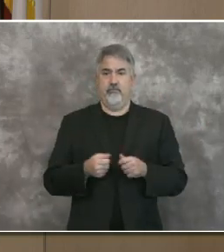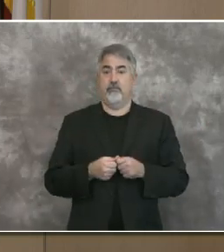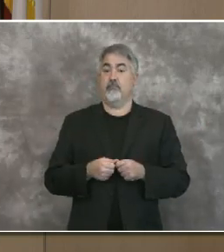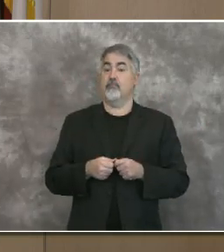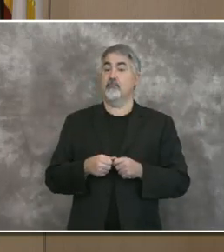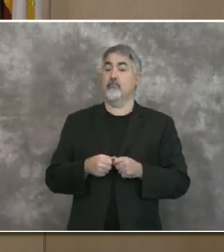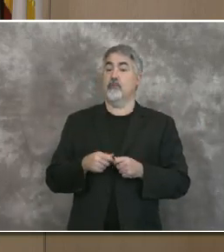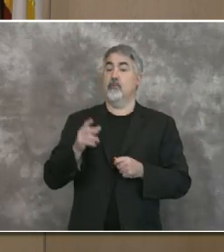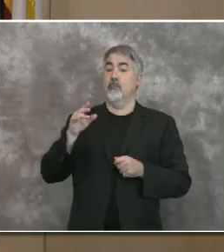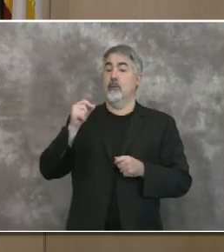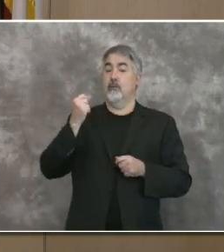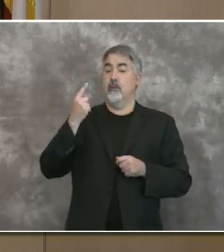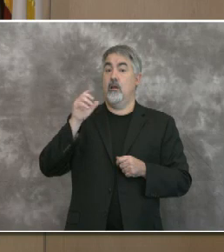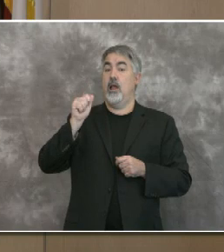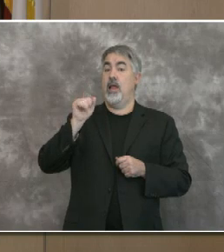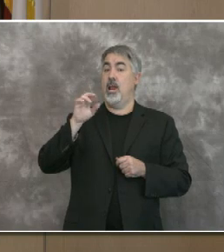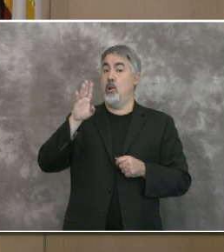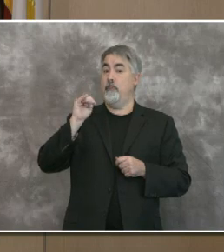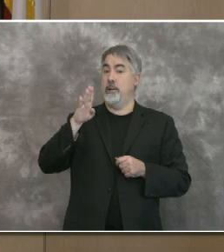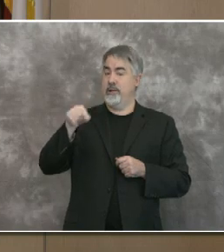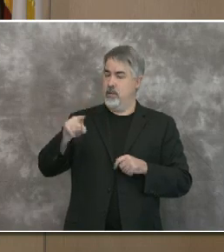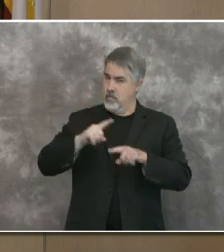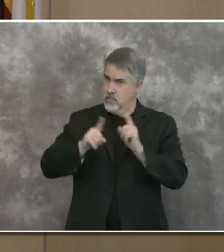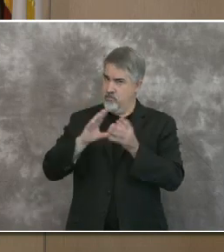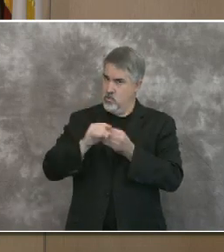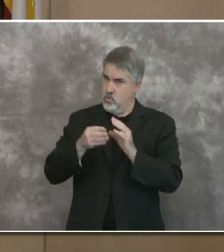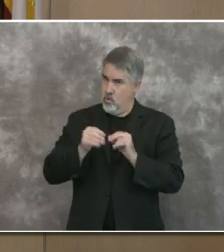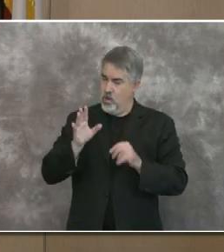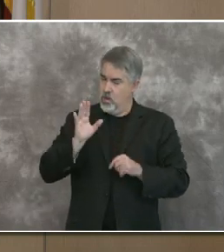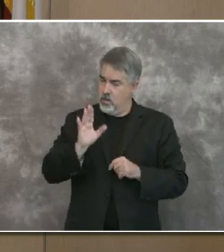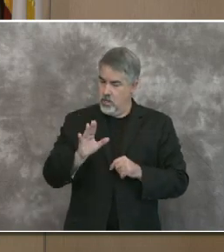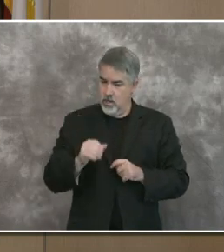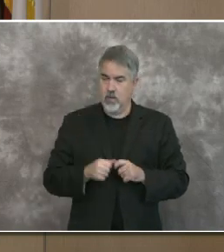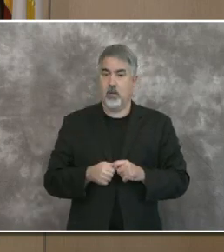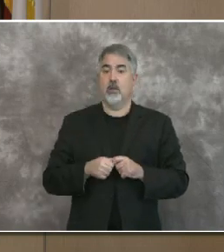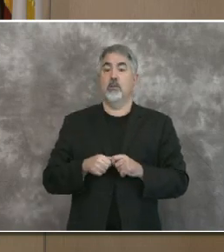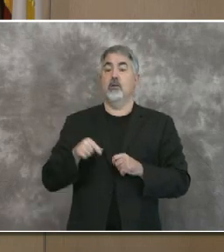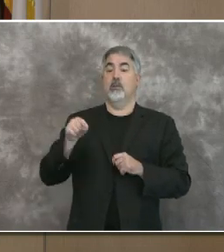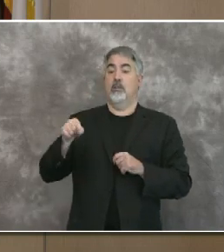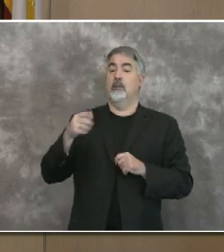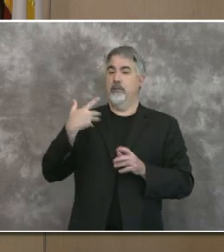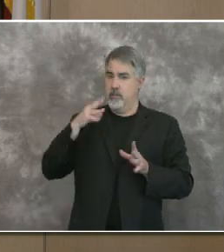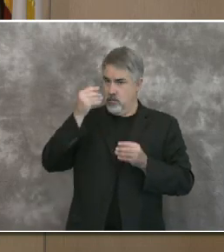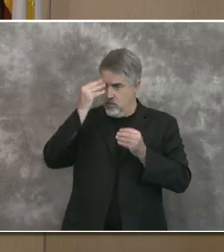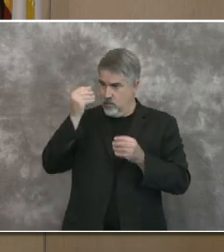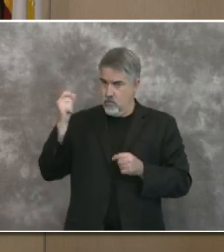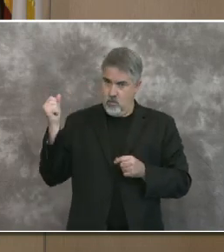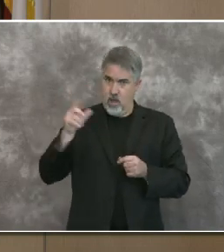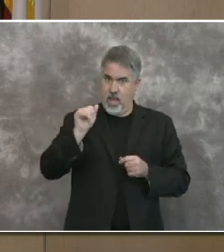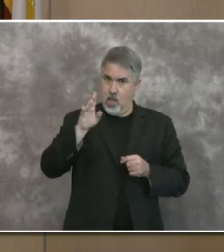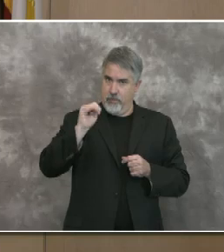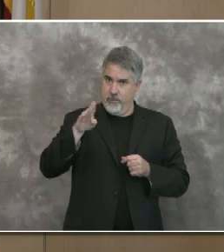different issue, and we provided information